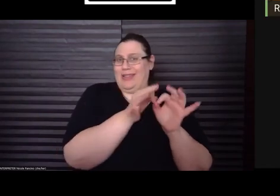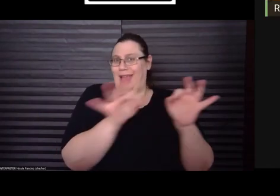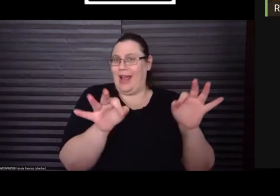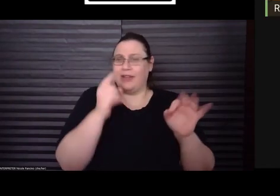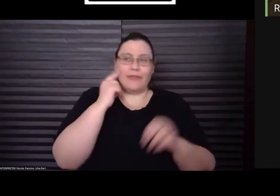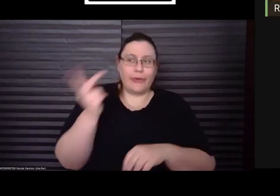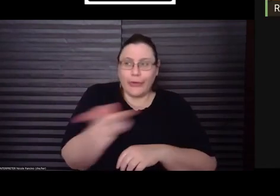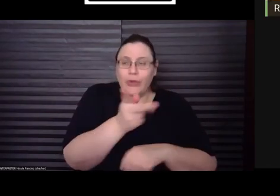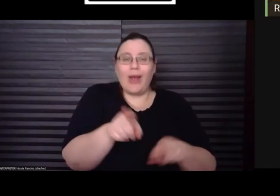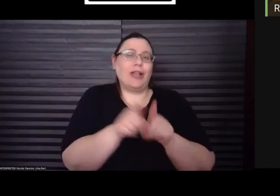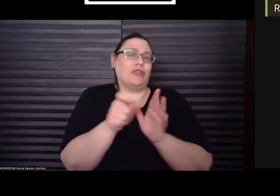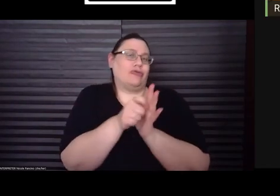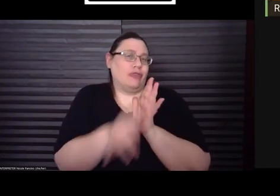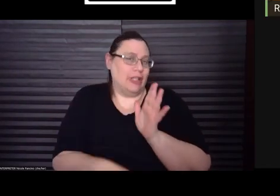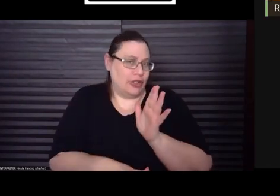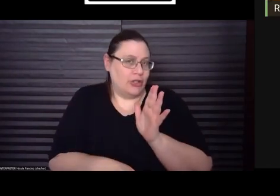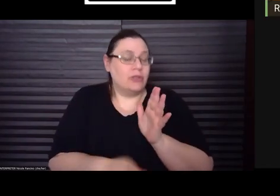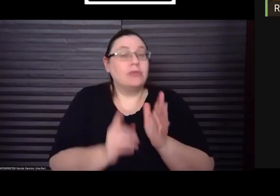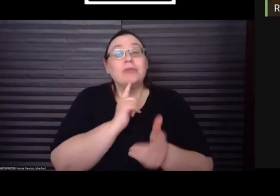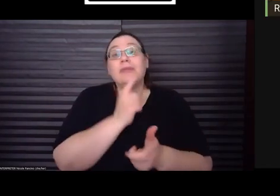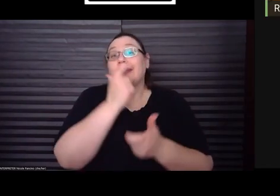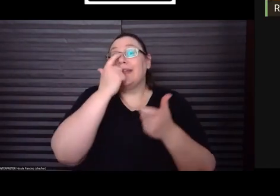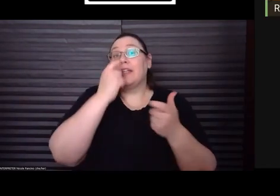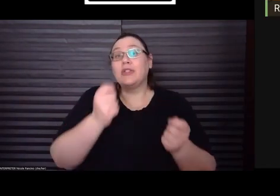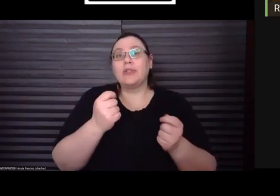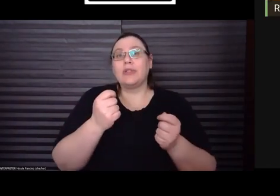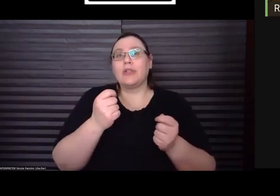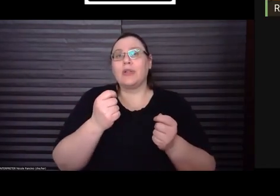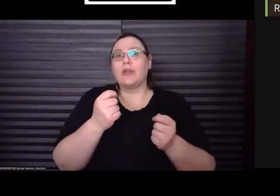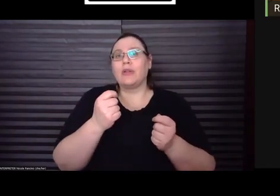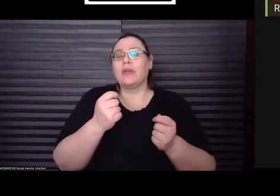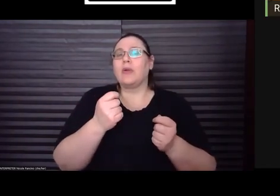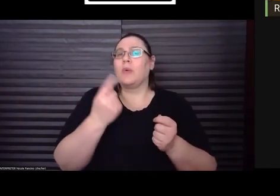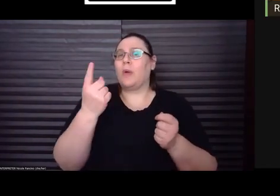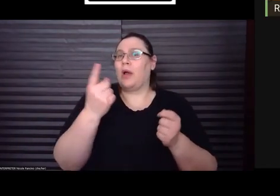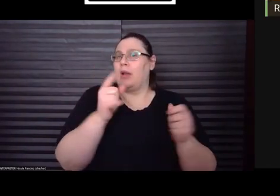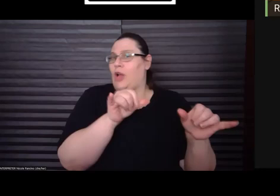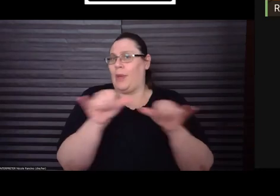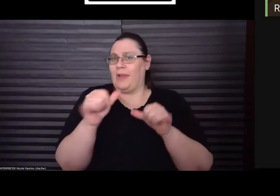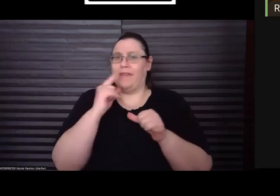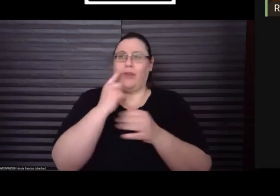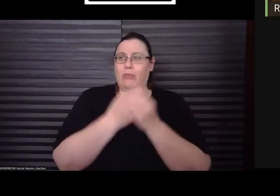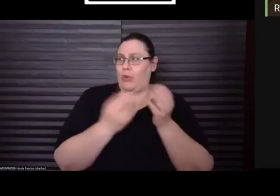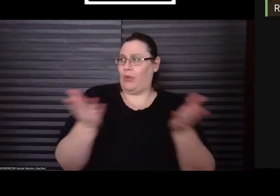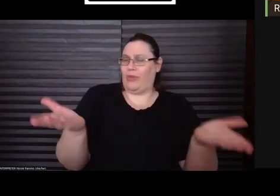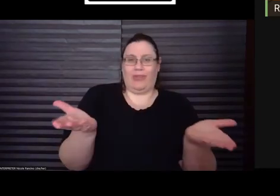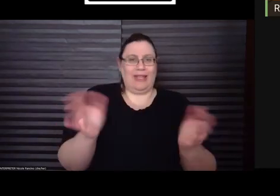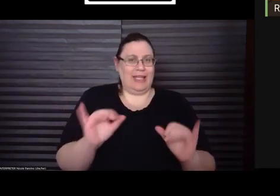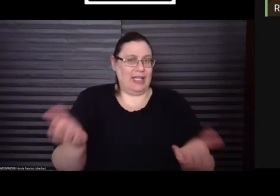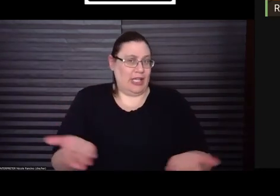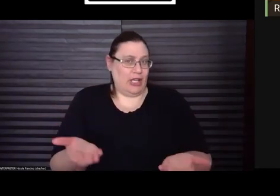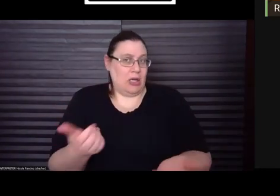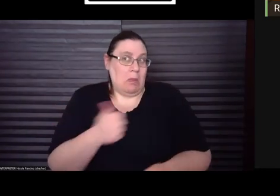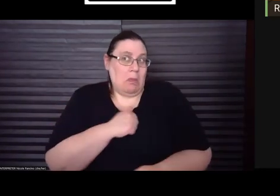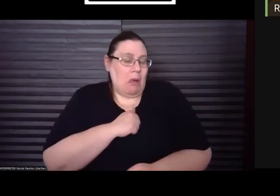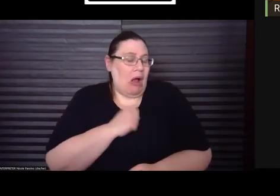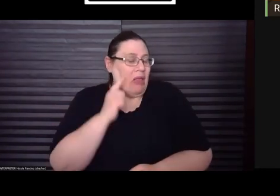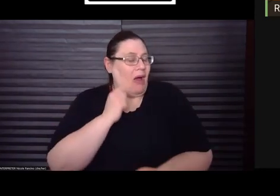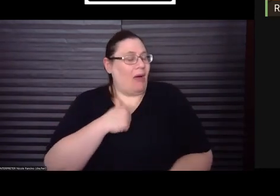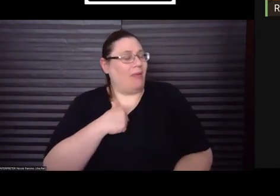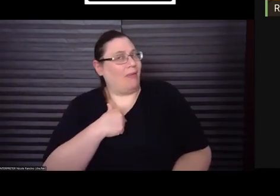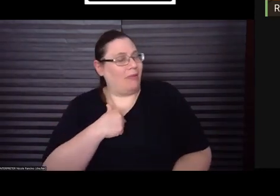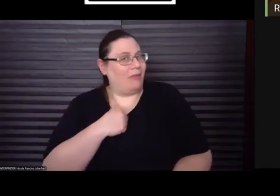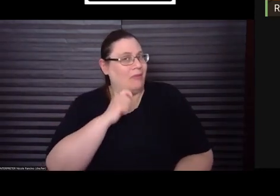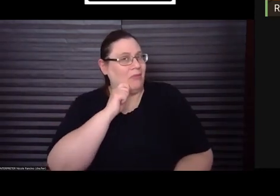as a writer. And interestingly enough, there's a commonality between both of you in here that I personally